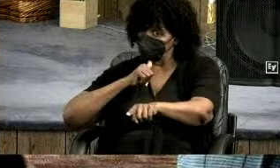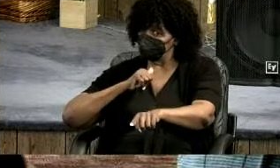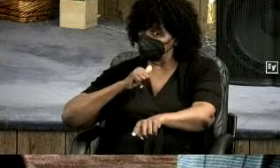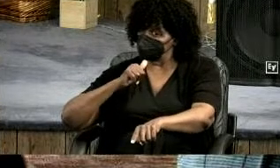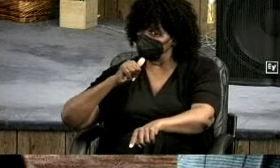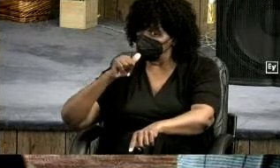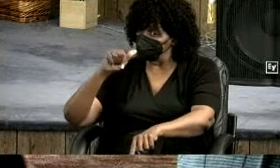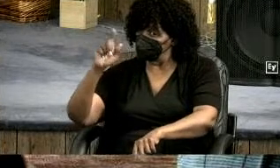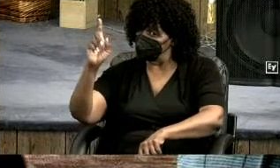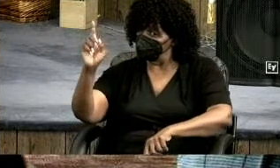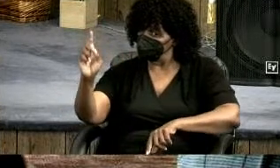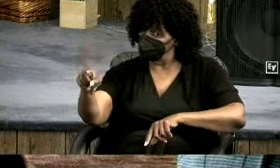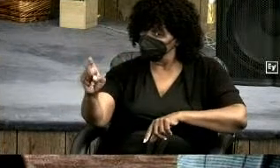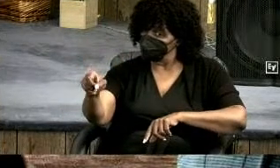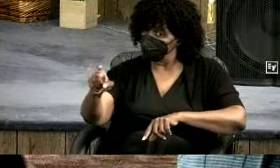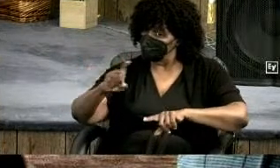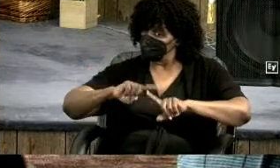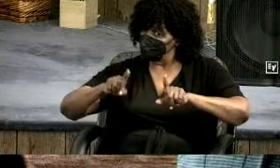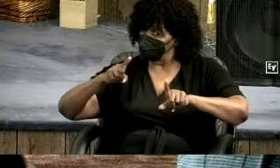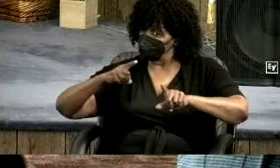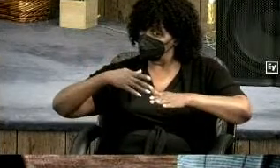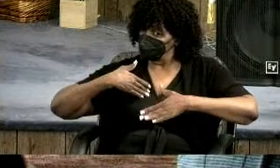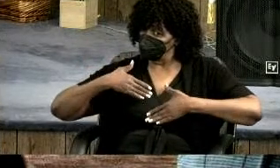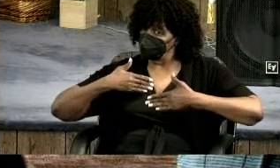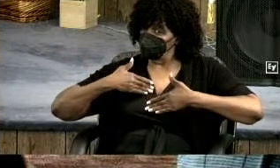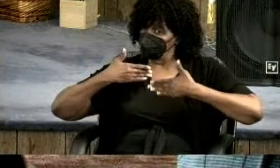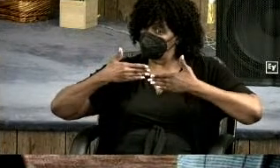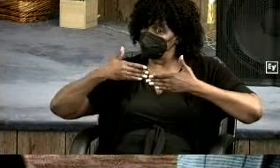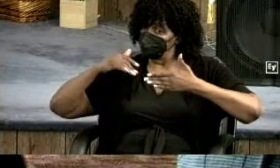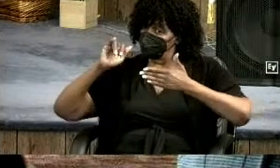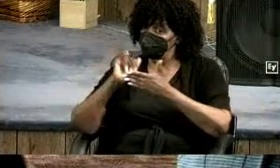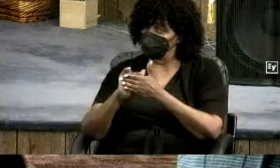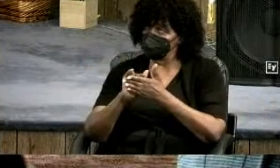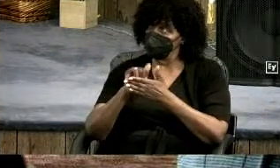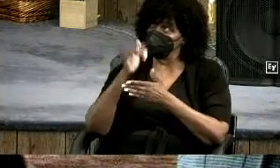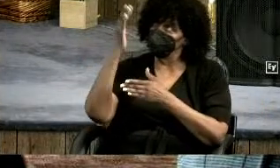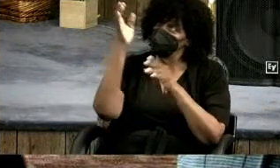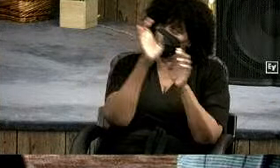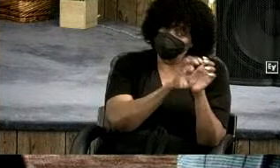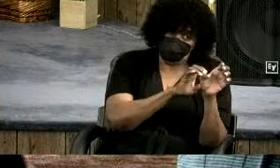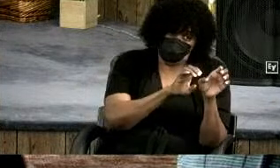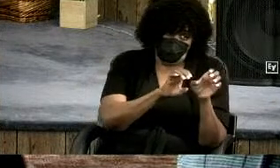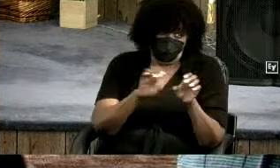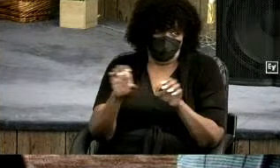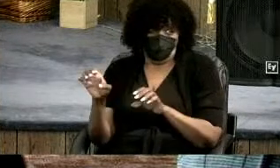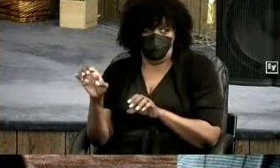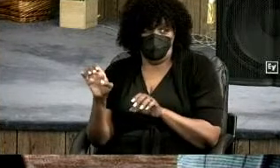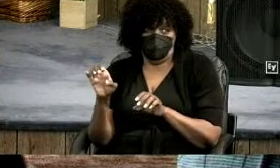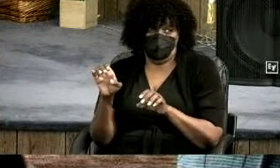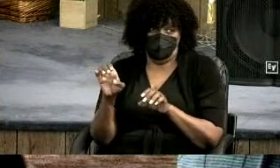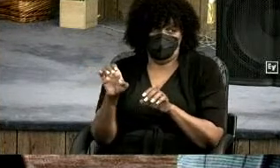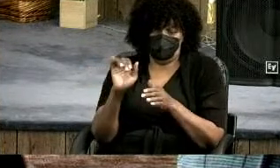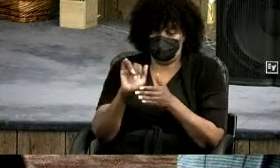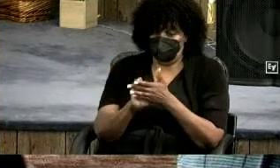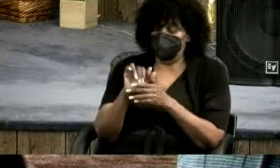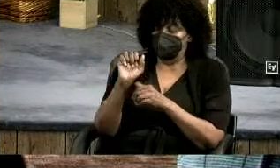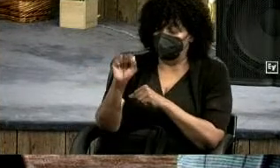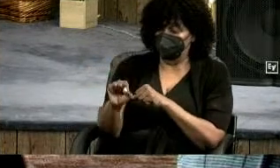it. But I'm so glad that he did. I'm so glad. I'm so glad that he did